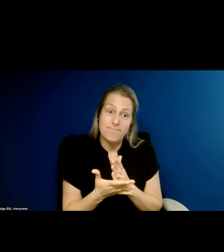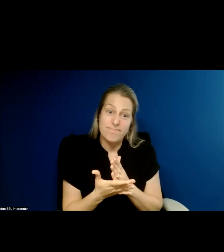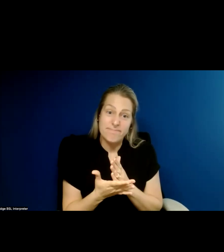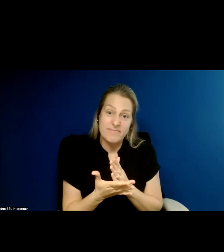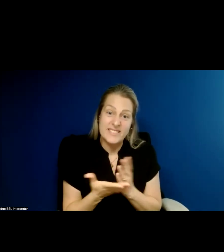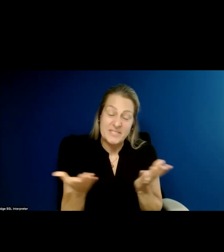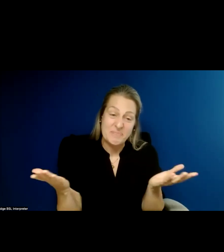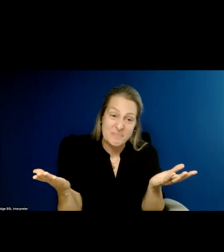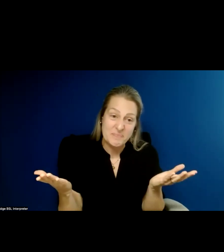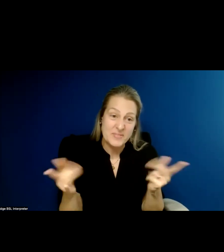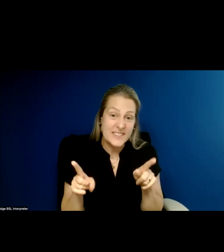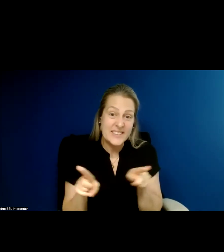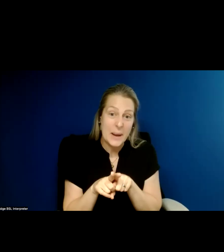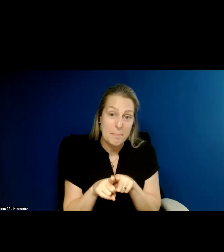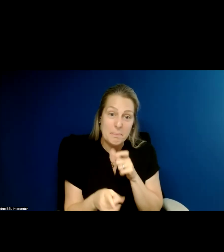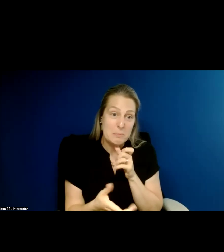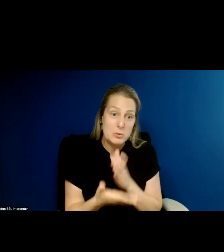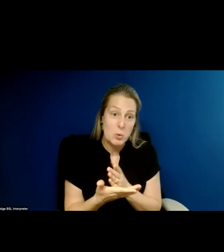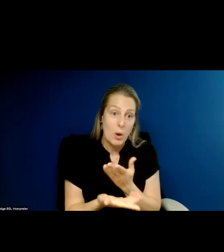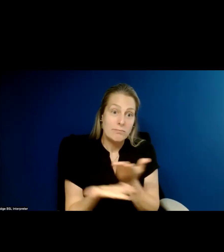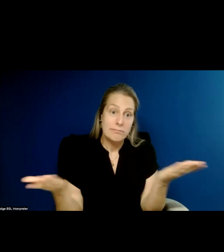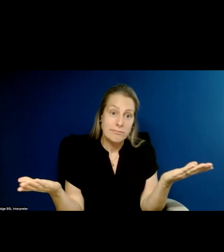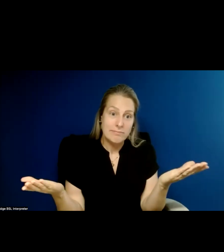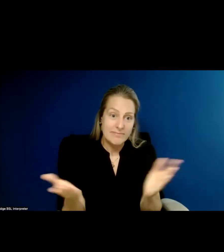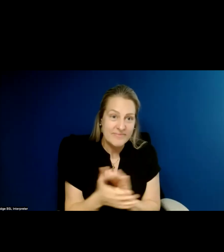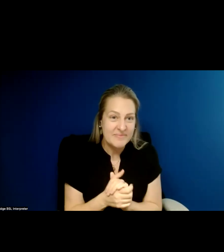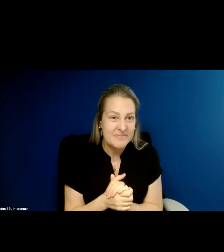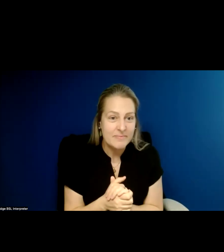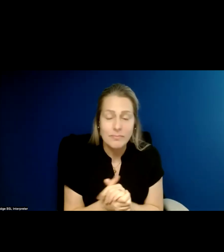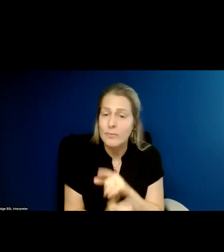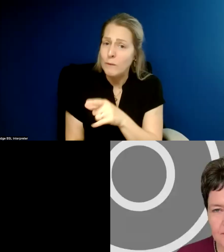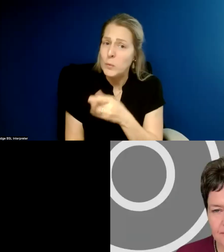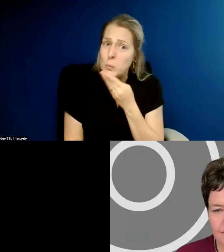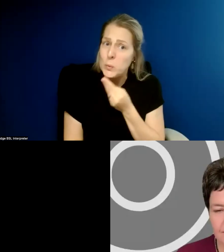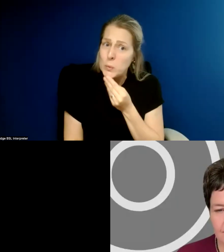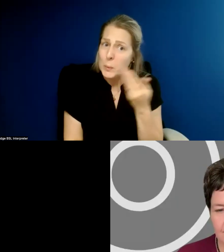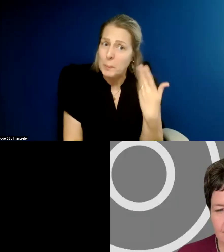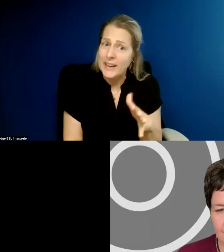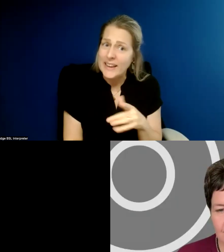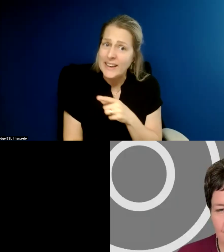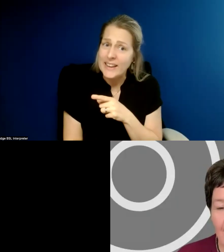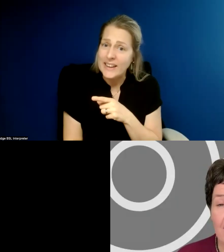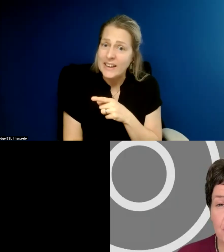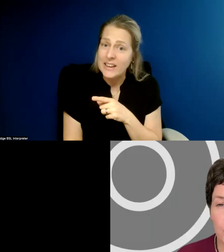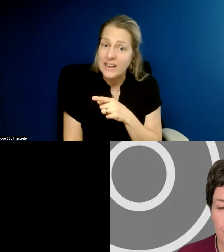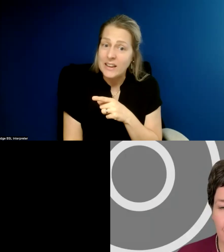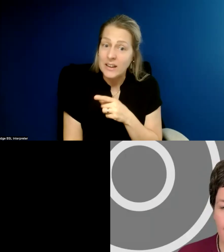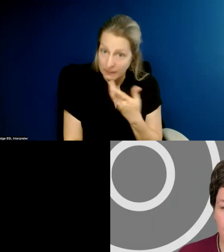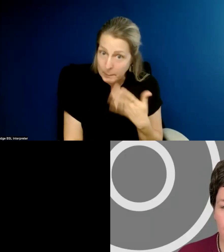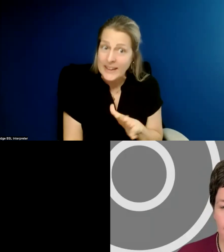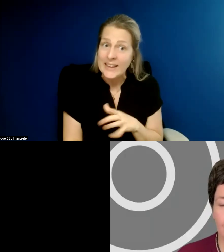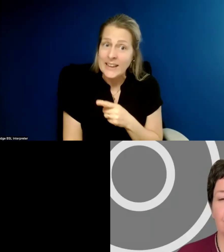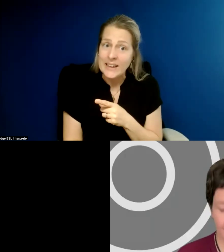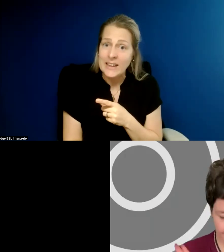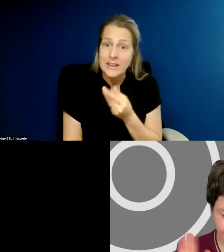as well, I have everything to learn. I haven't used Have it. you used AI to slice and dice the data? Have I Have used it? you? Have